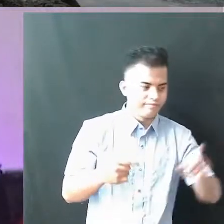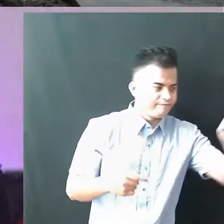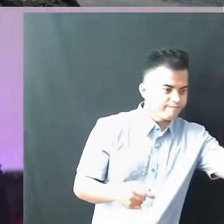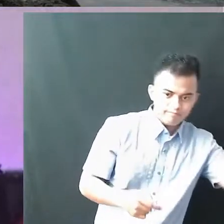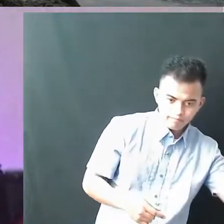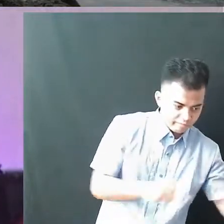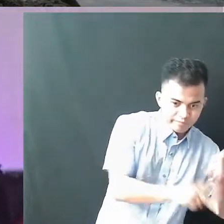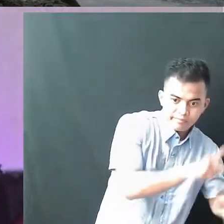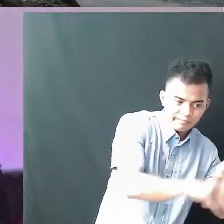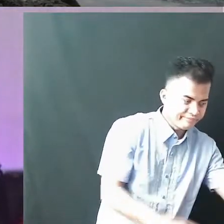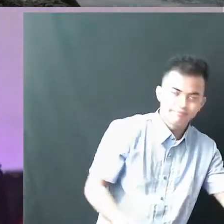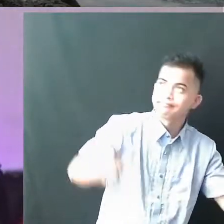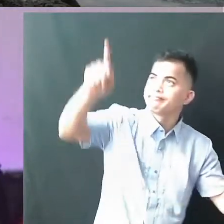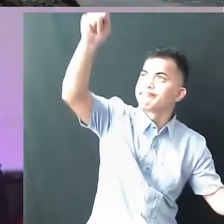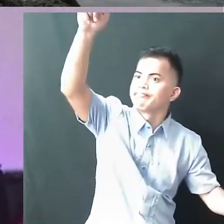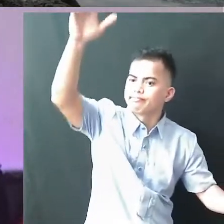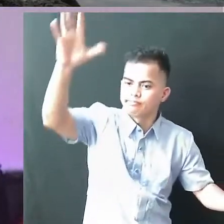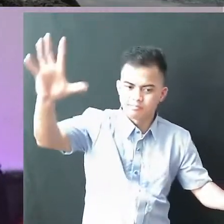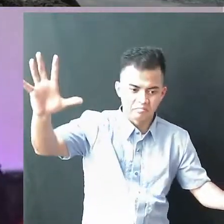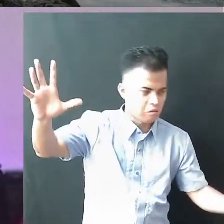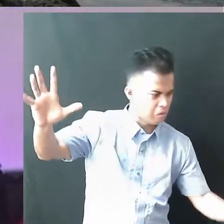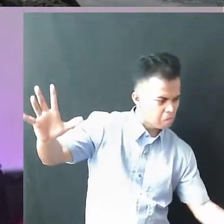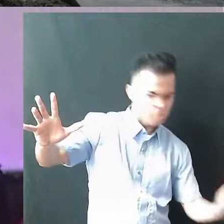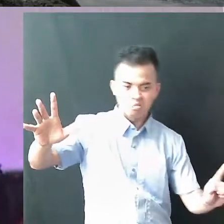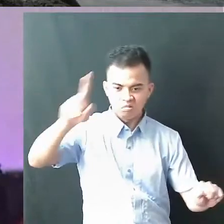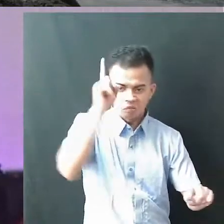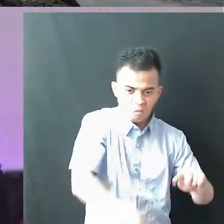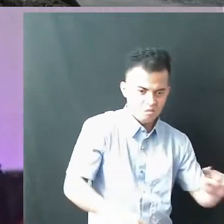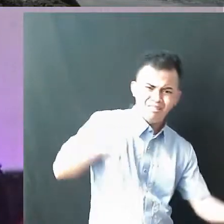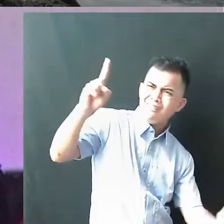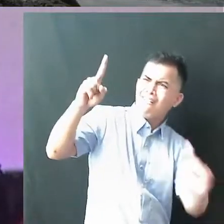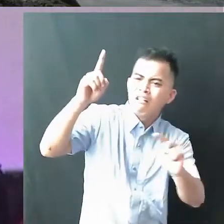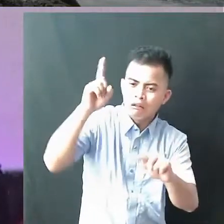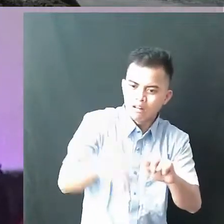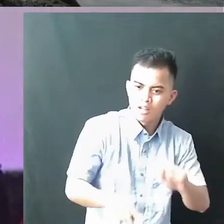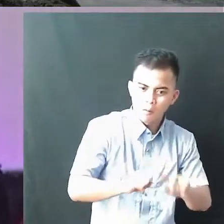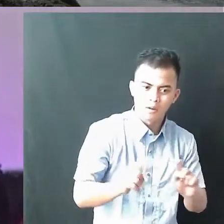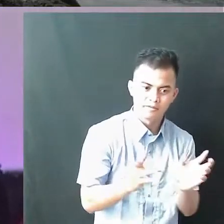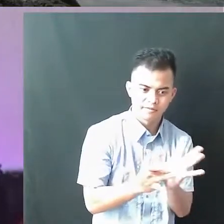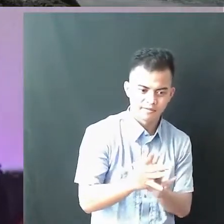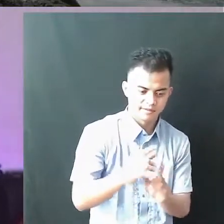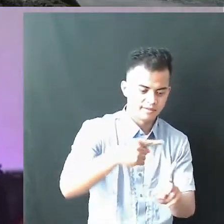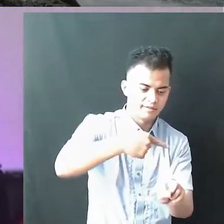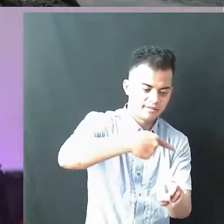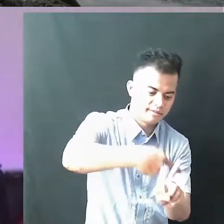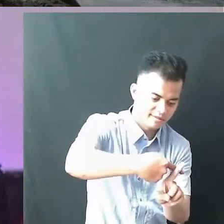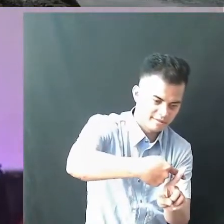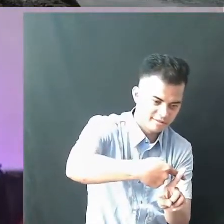the man Christ Jesus." And this book that I was reading, it was really human philosophy.